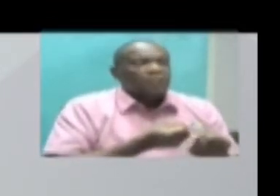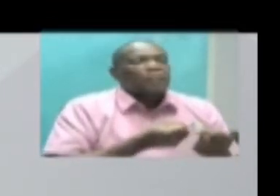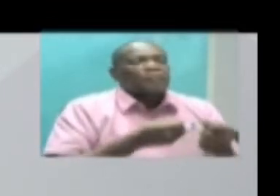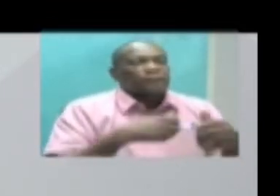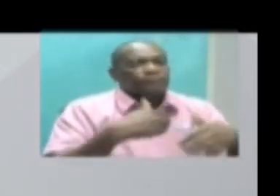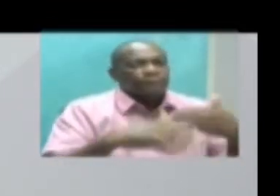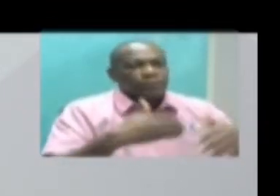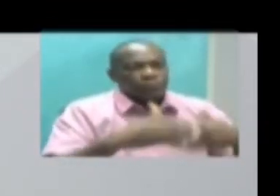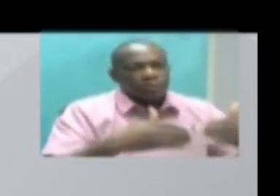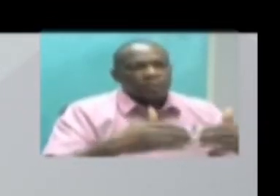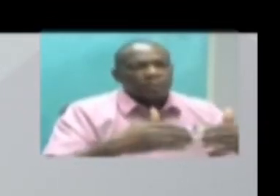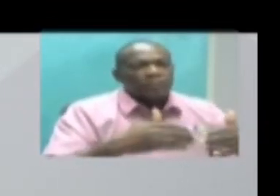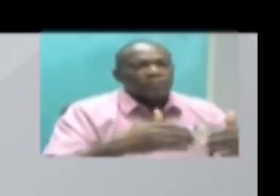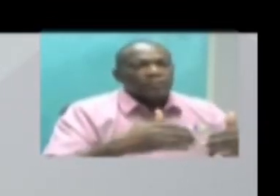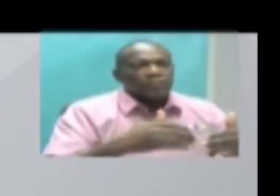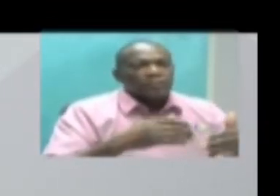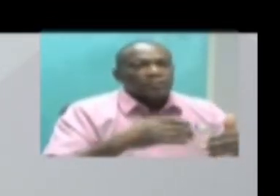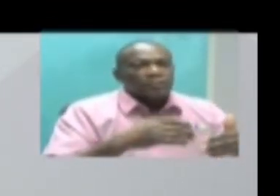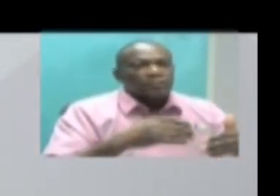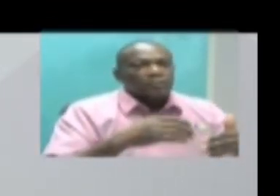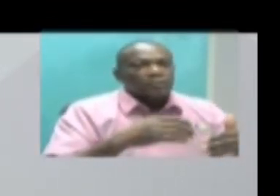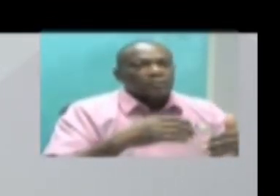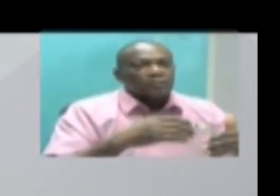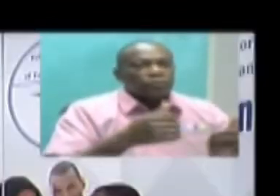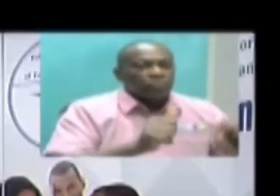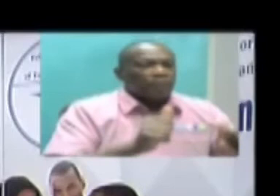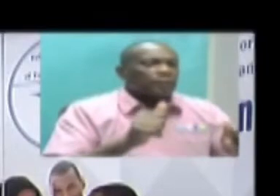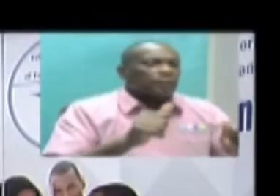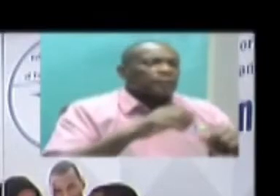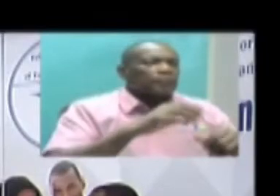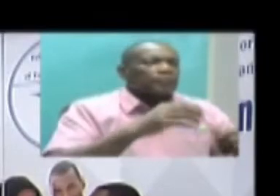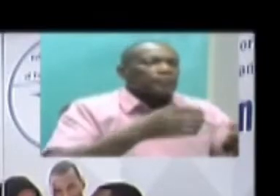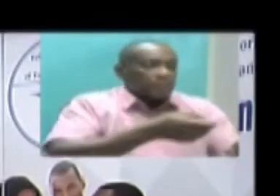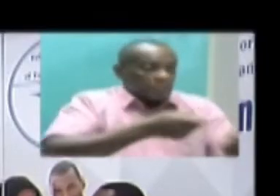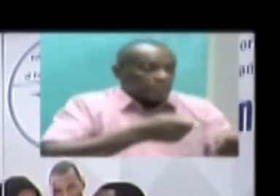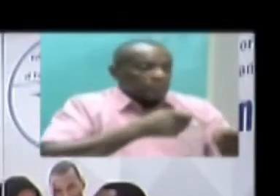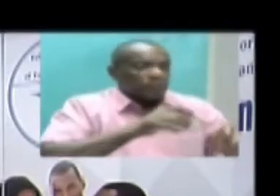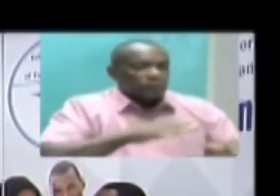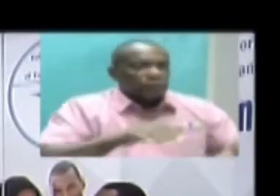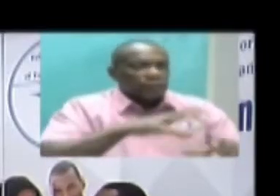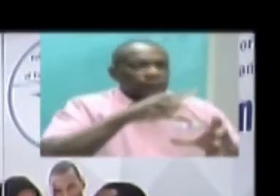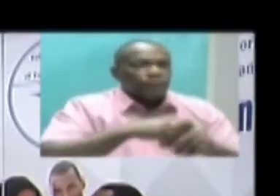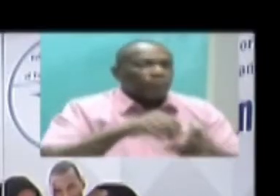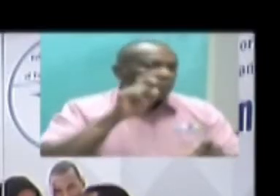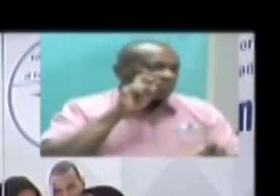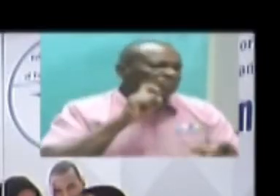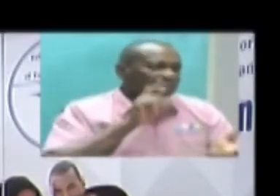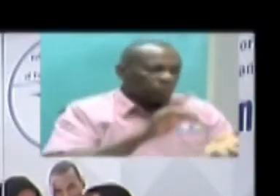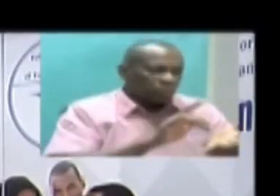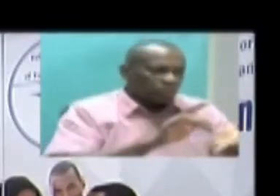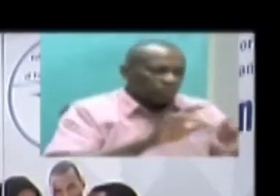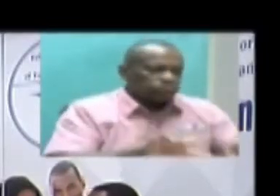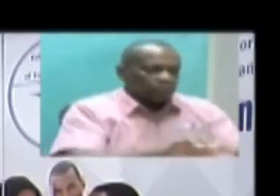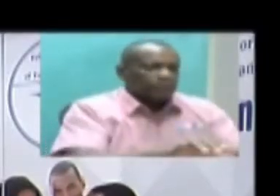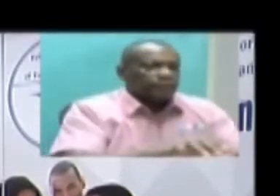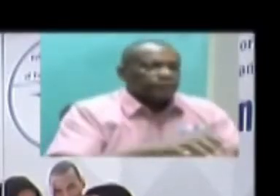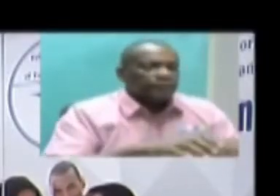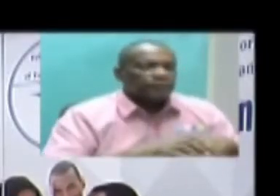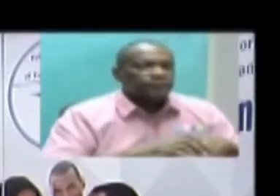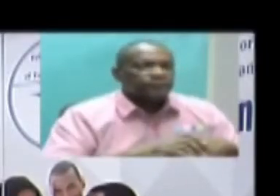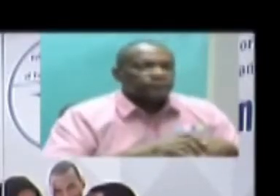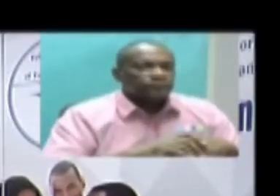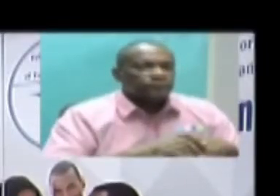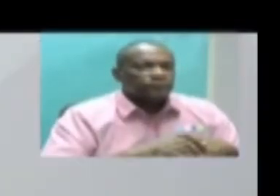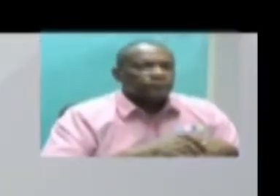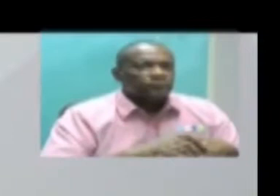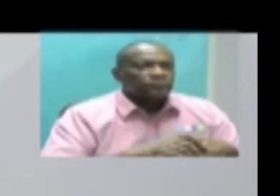child for the purpose of sexual activity with the child. So that has changed. You're seeing